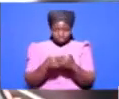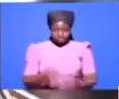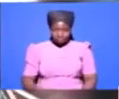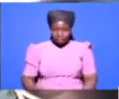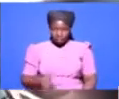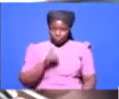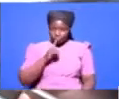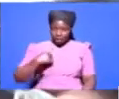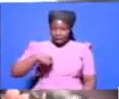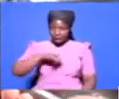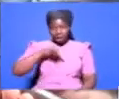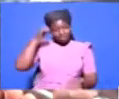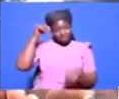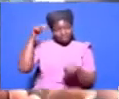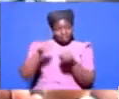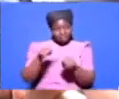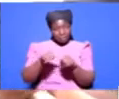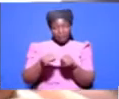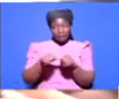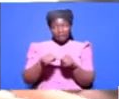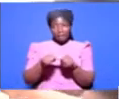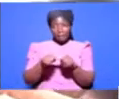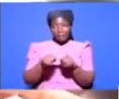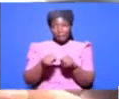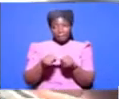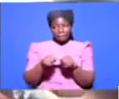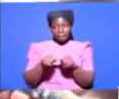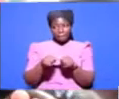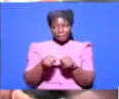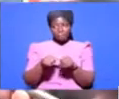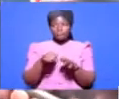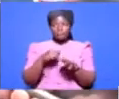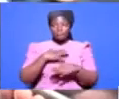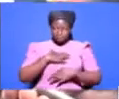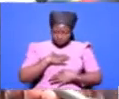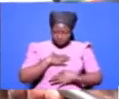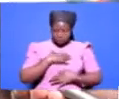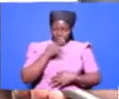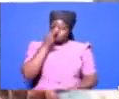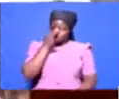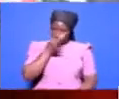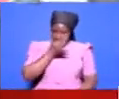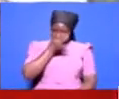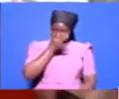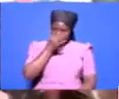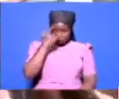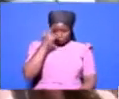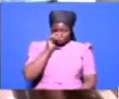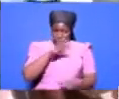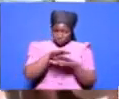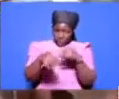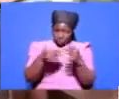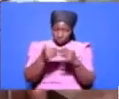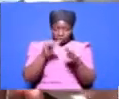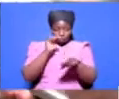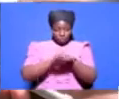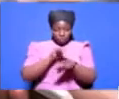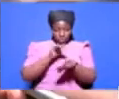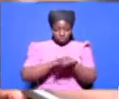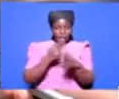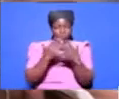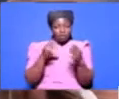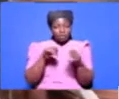remember late His Excellency Mwai Kibaki for all the very good things that